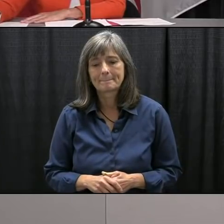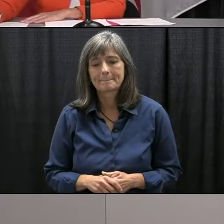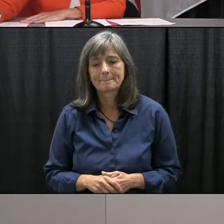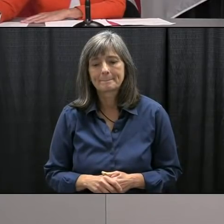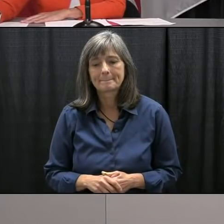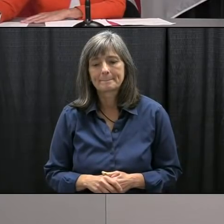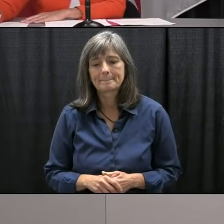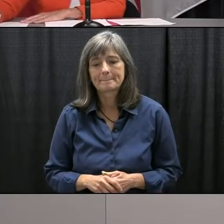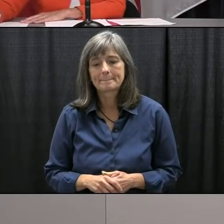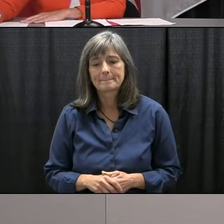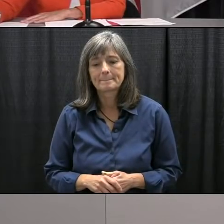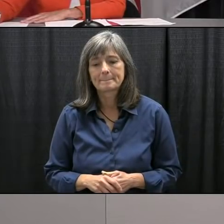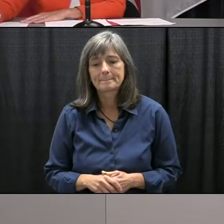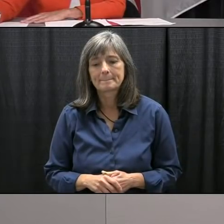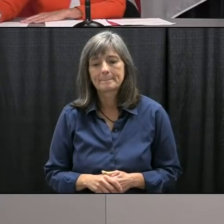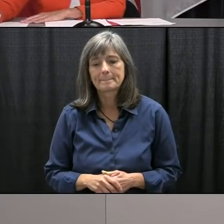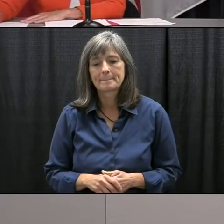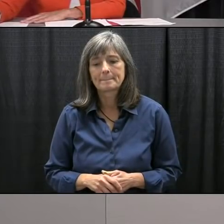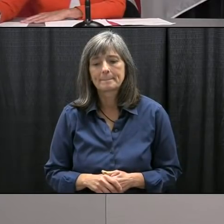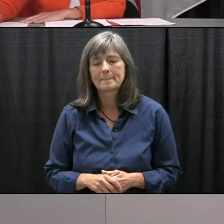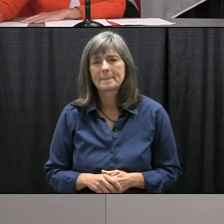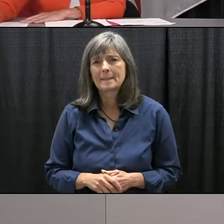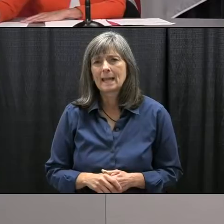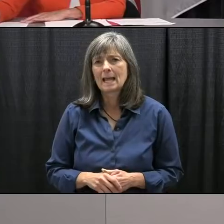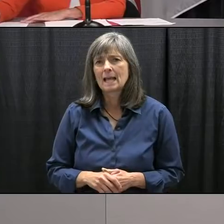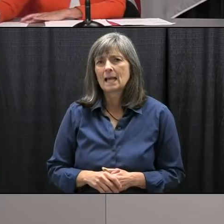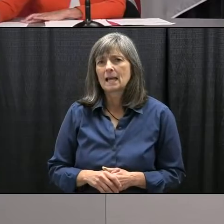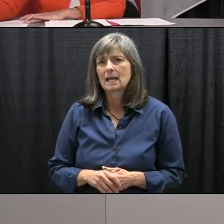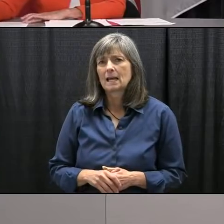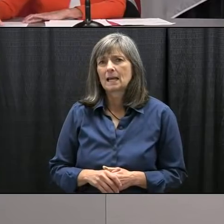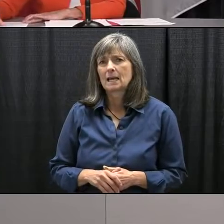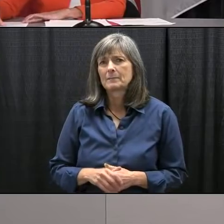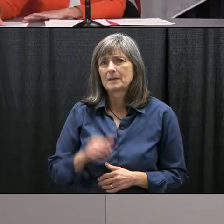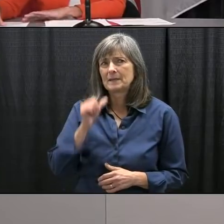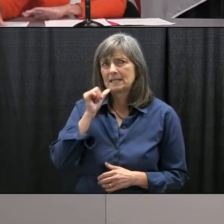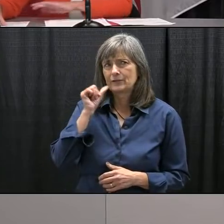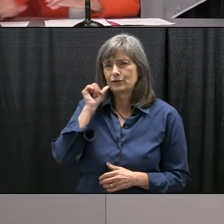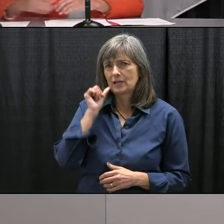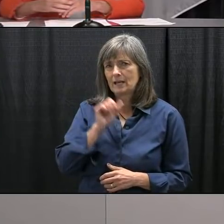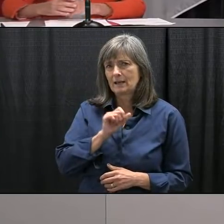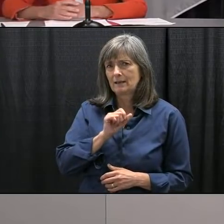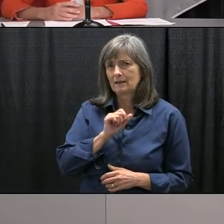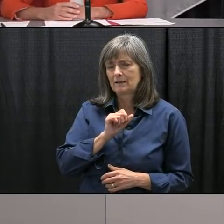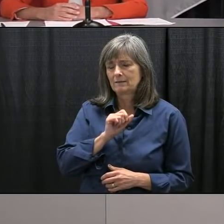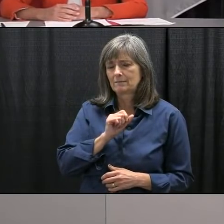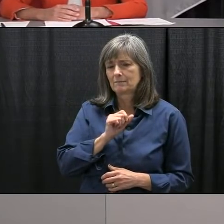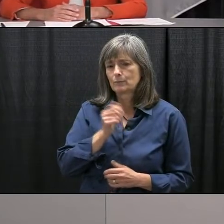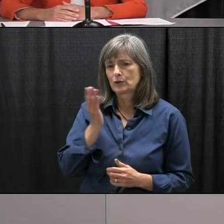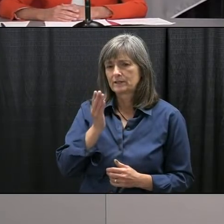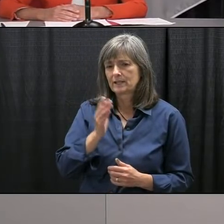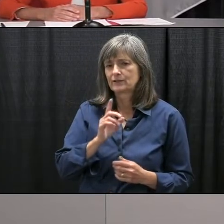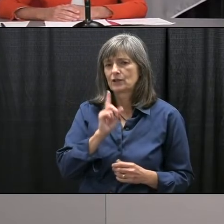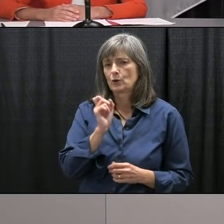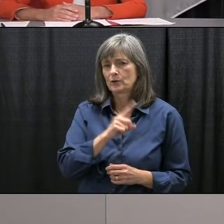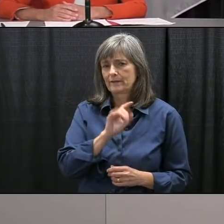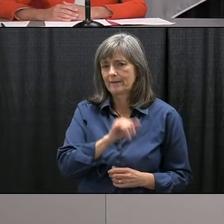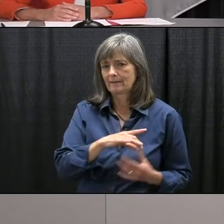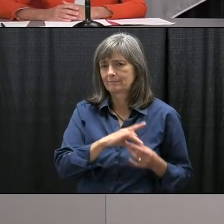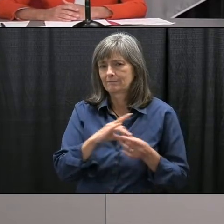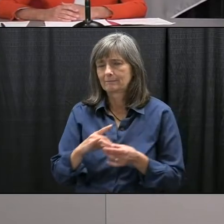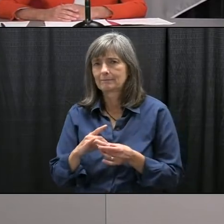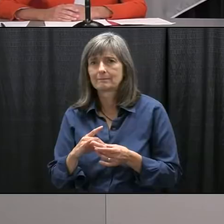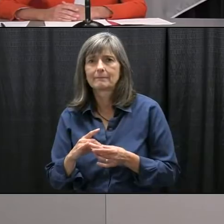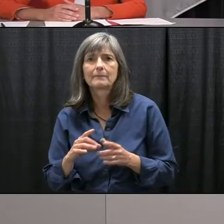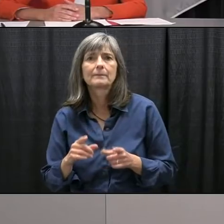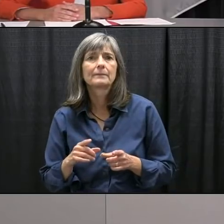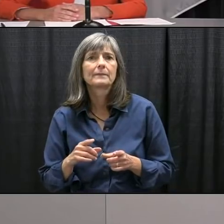Hi, this is actually a question sort of from yesterday. Maybe the minister could answer. I think that some people are very worried about how